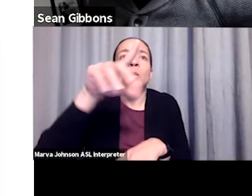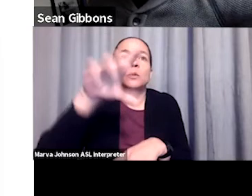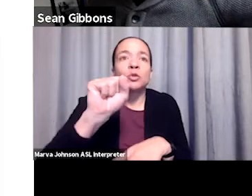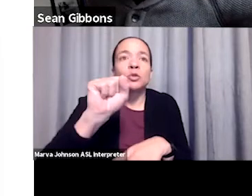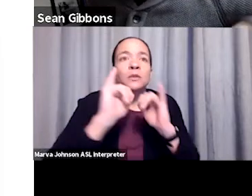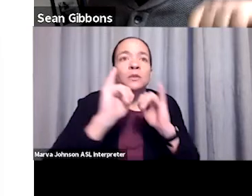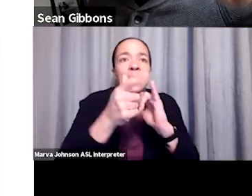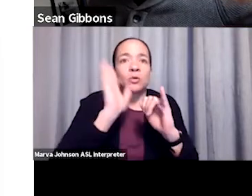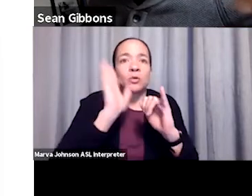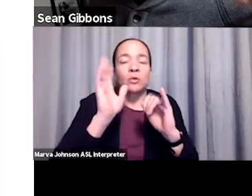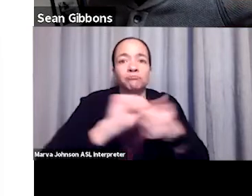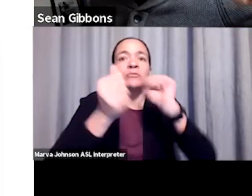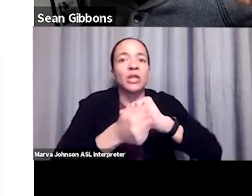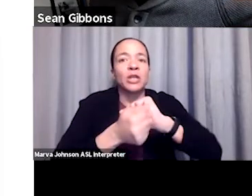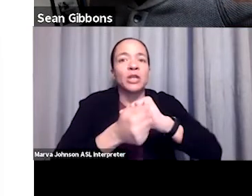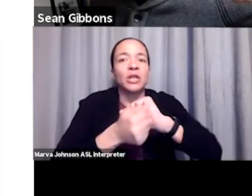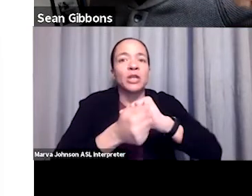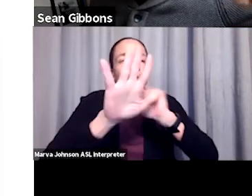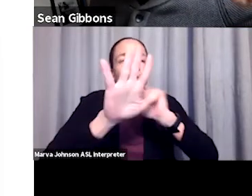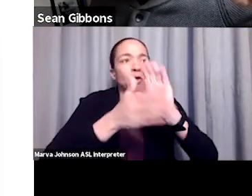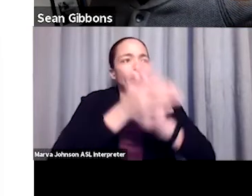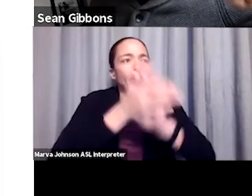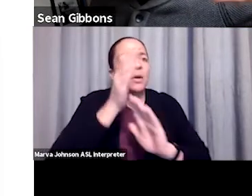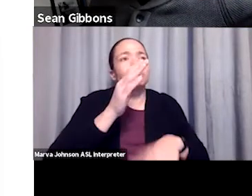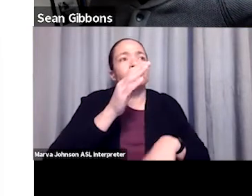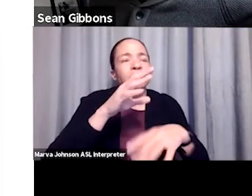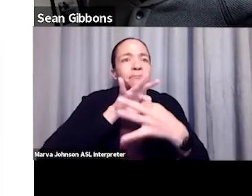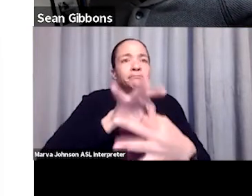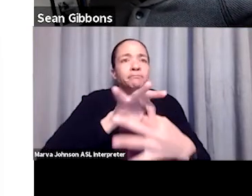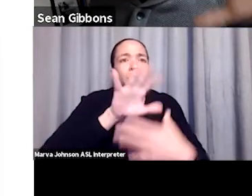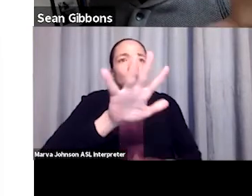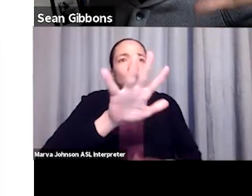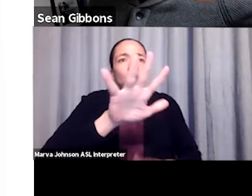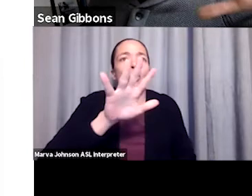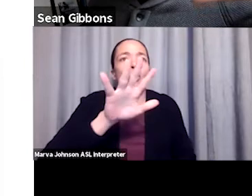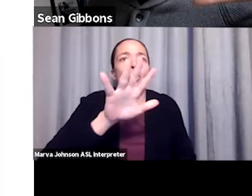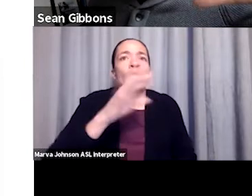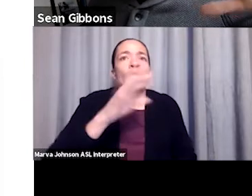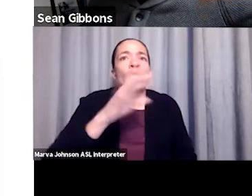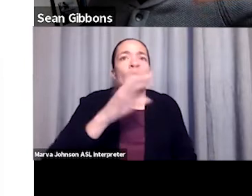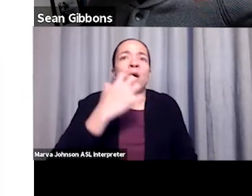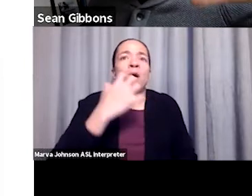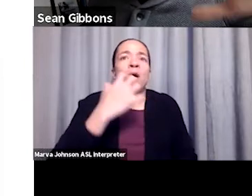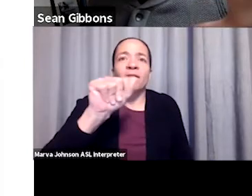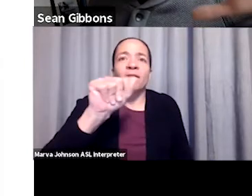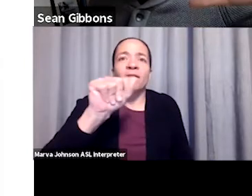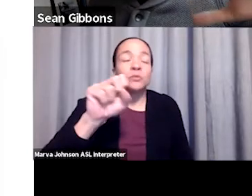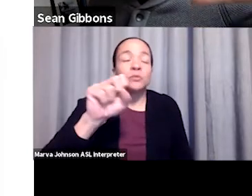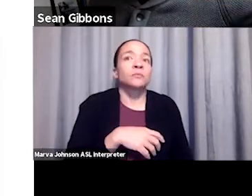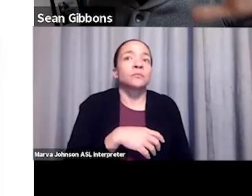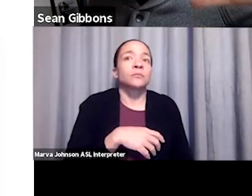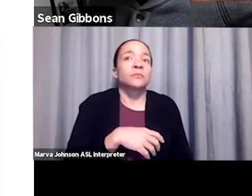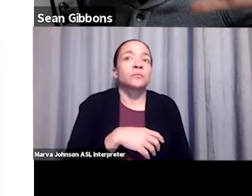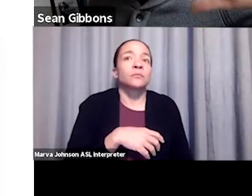values. So as we're doing this, the other thing, talking about operationalizing your values, we have for the last little while tried to be really mindful of